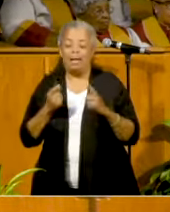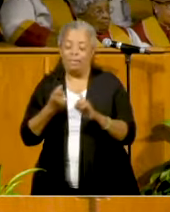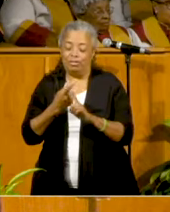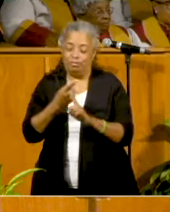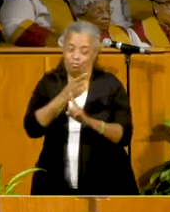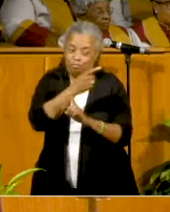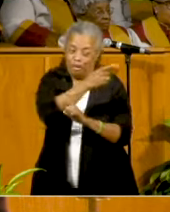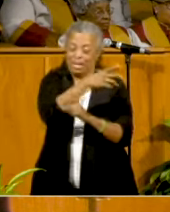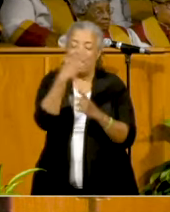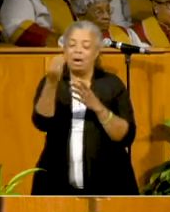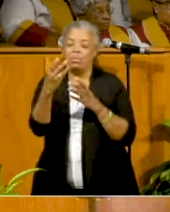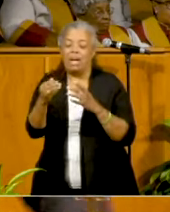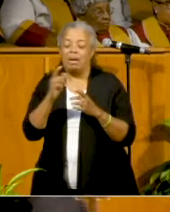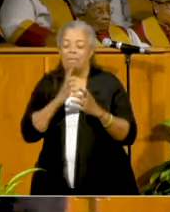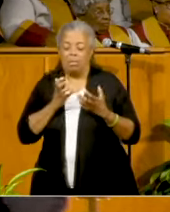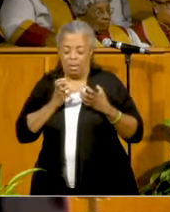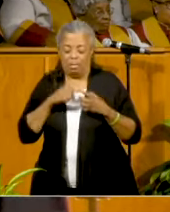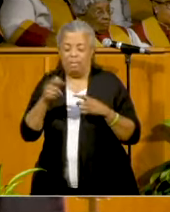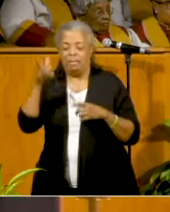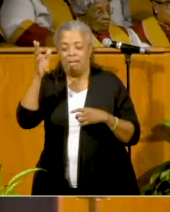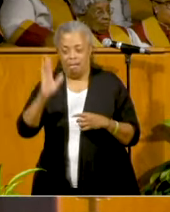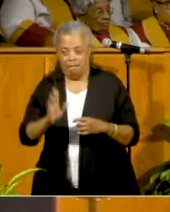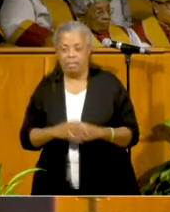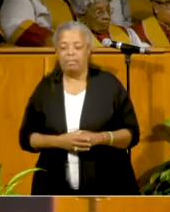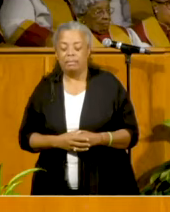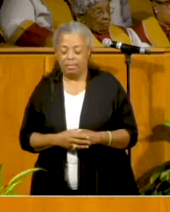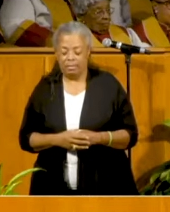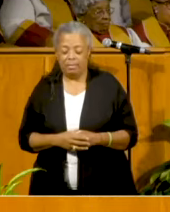strayed outside of the will of God.